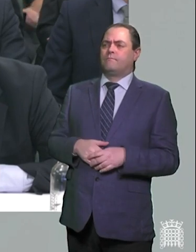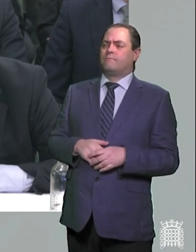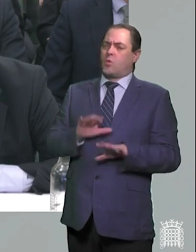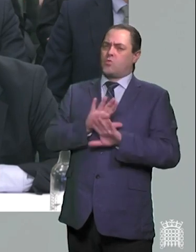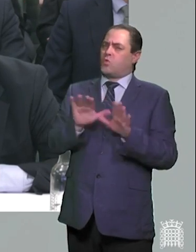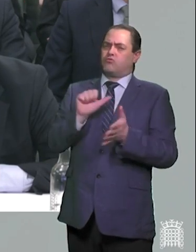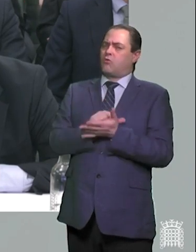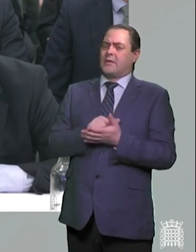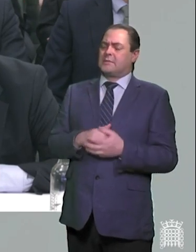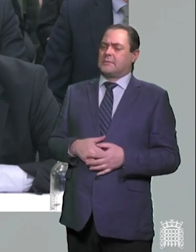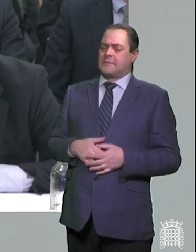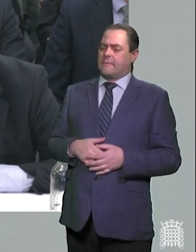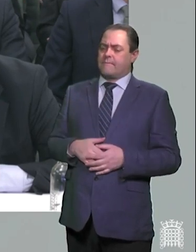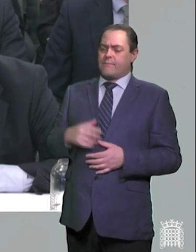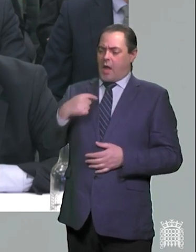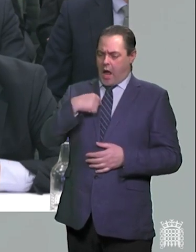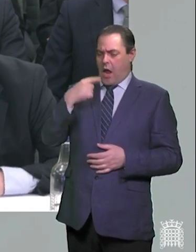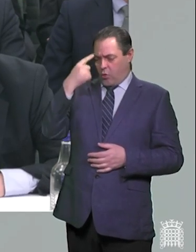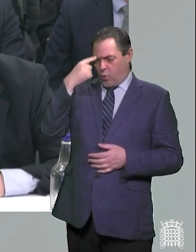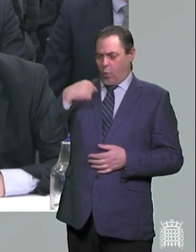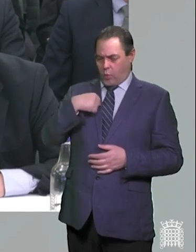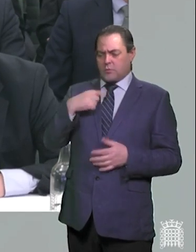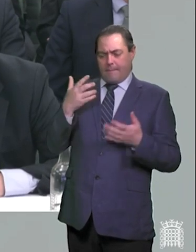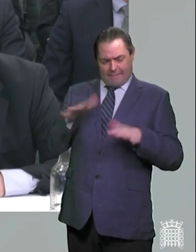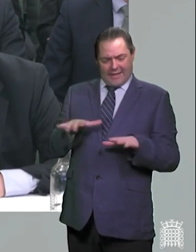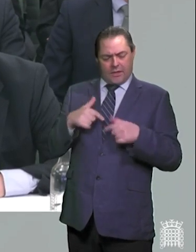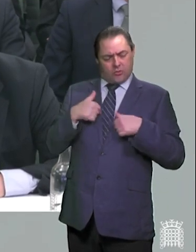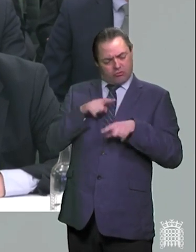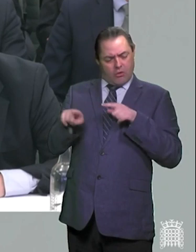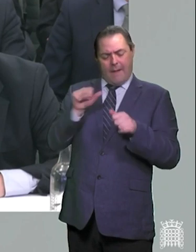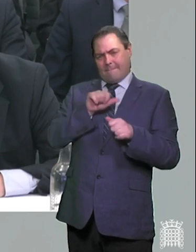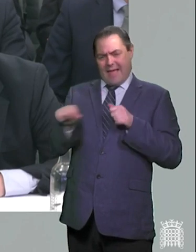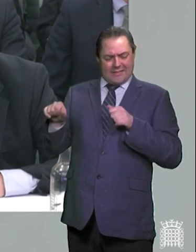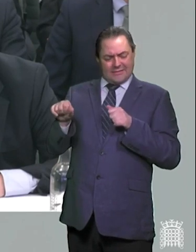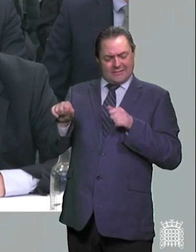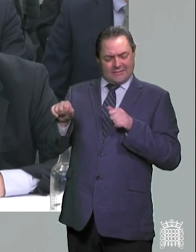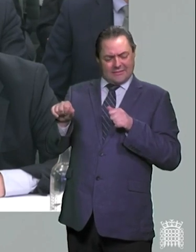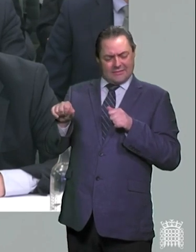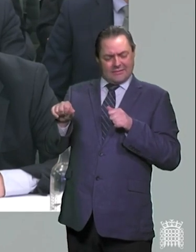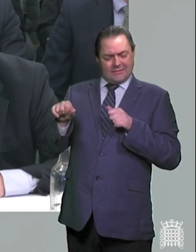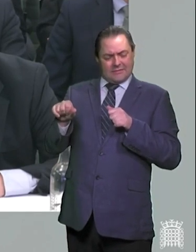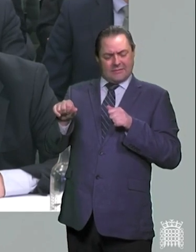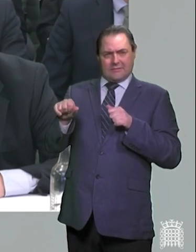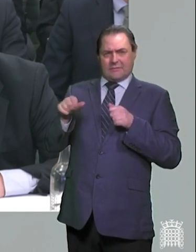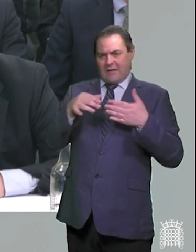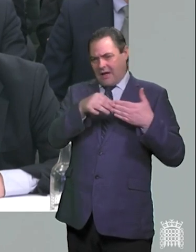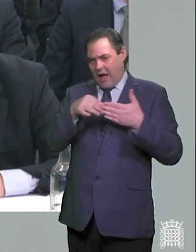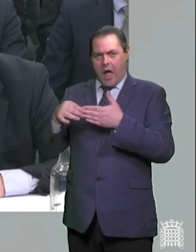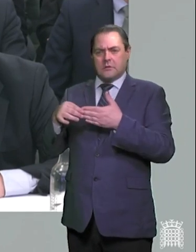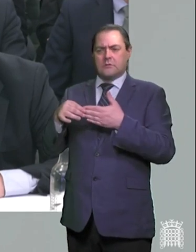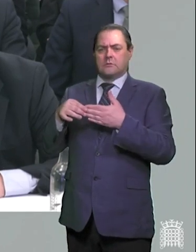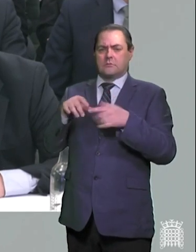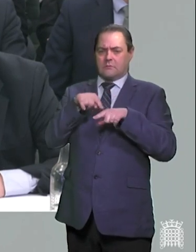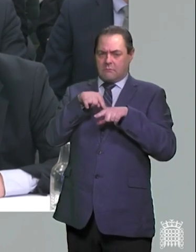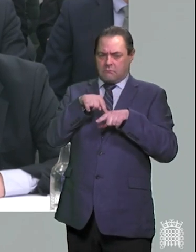that's not correct. What I thought was that we had done our best to implement the guidance, and in fact had thoroughly and completely implemented